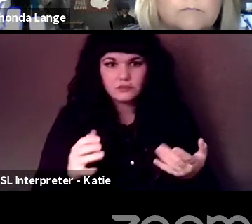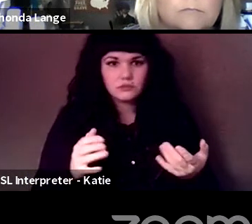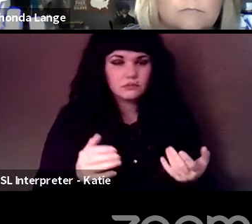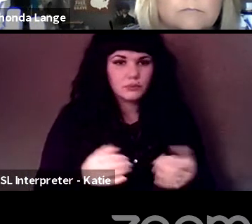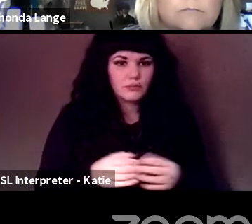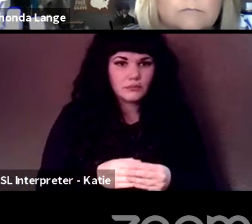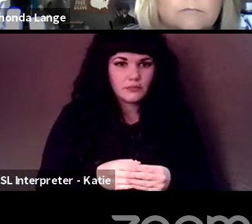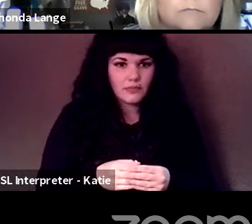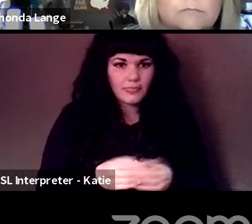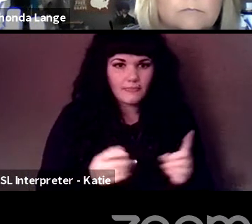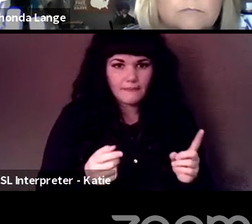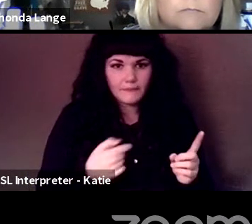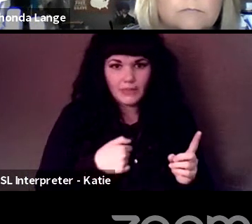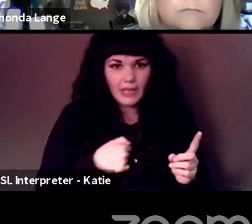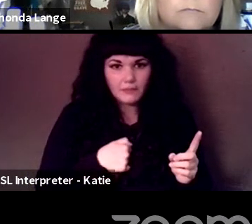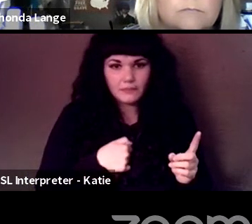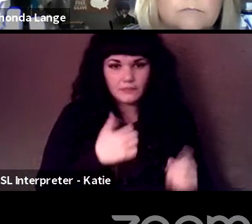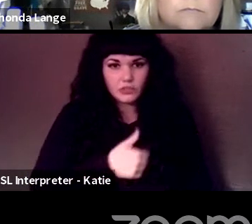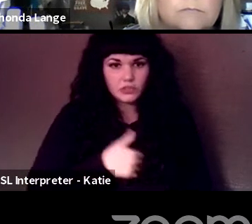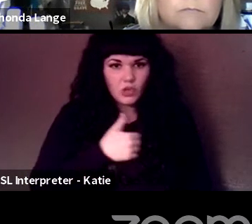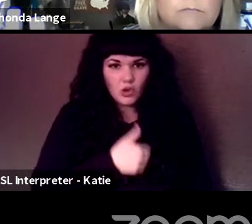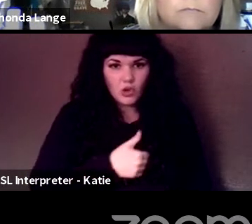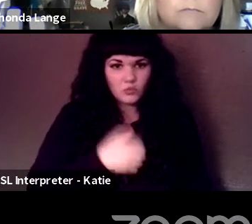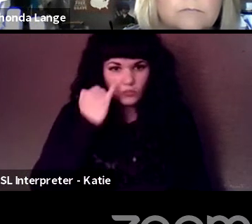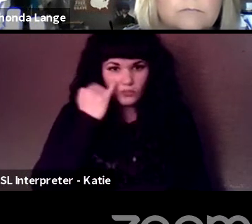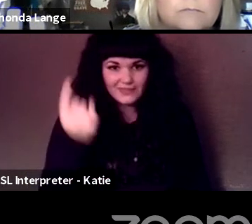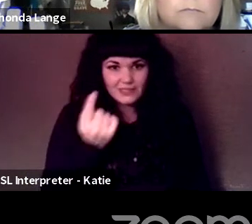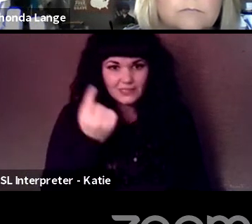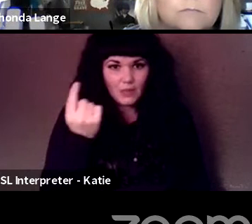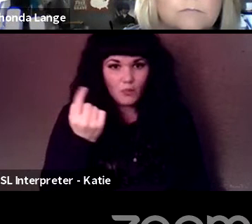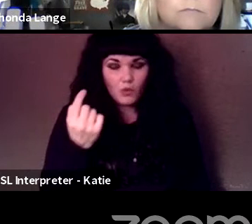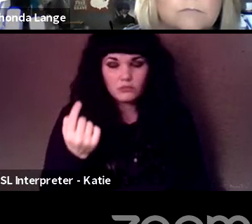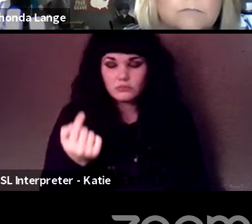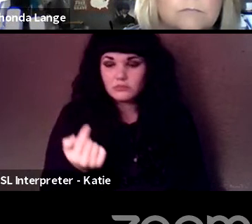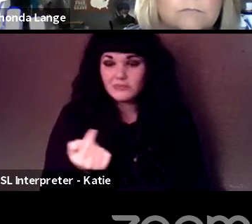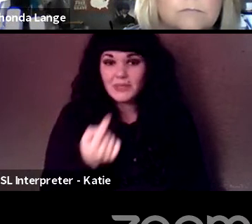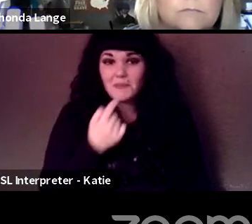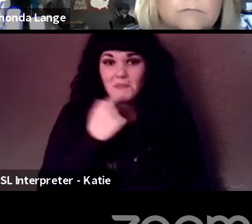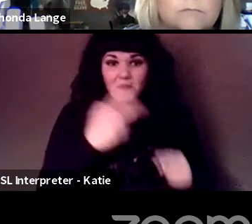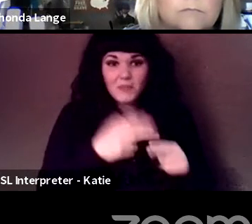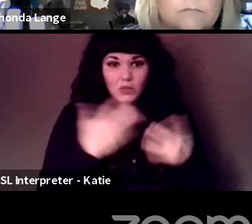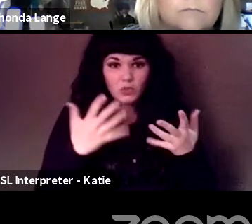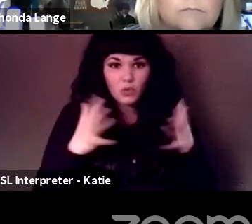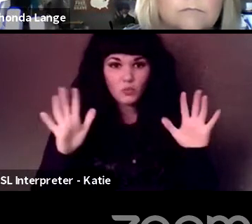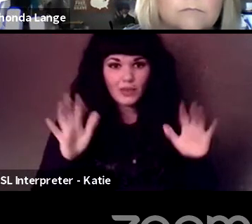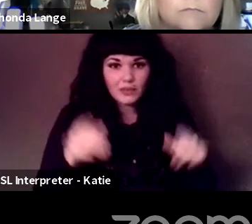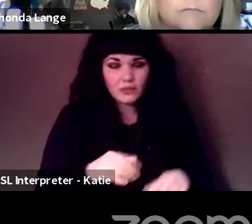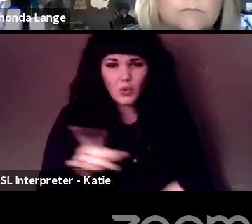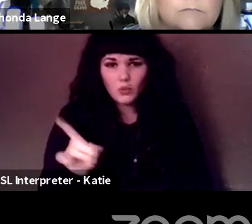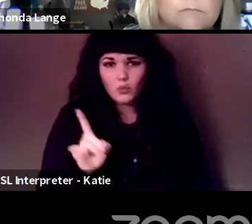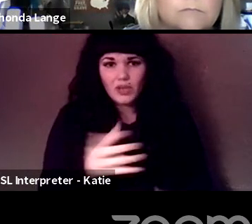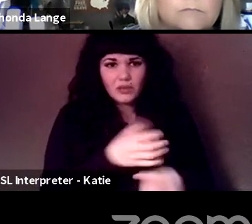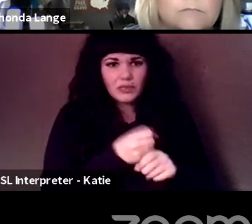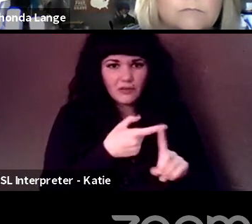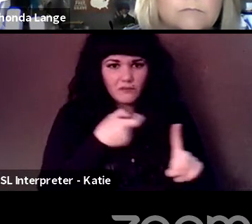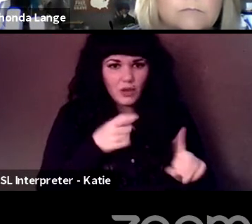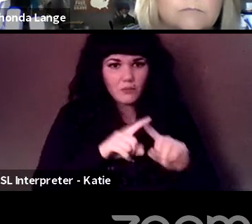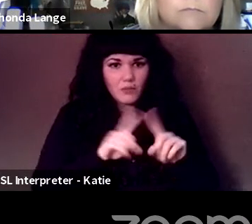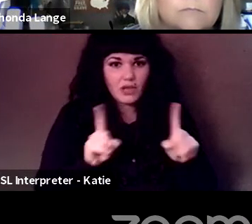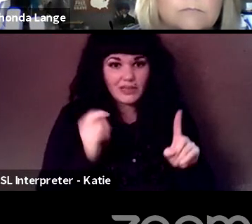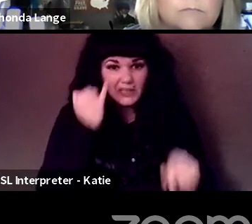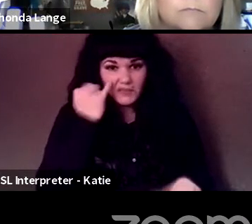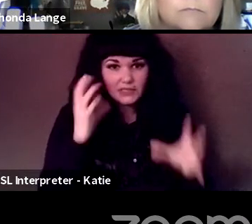it's already out there and you already know where you're going to be getting it from. If it's just like meetings like this, or if it's